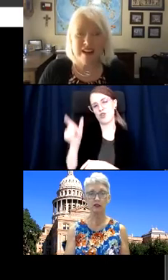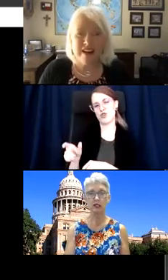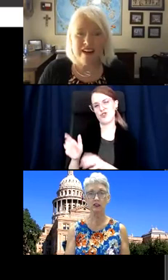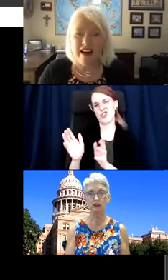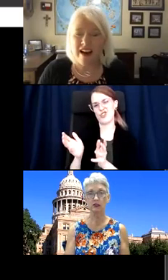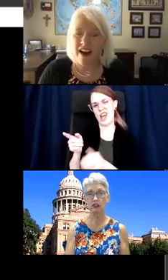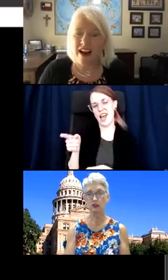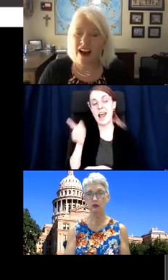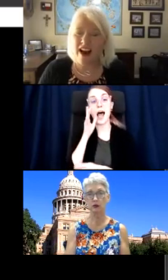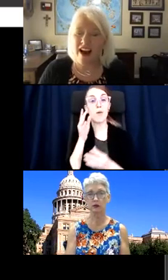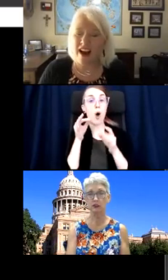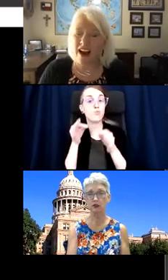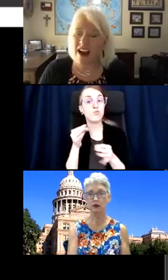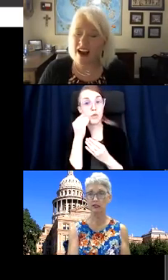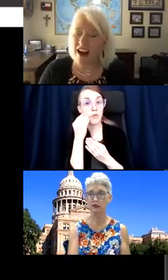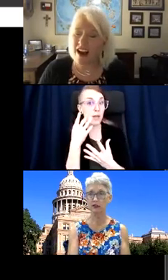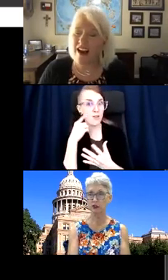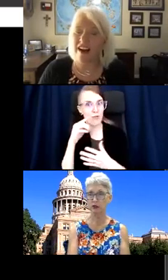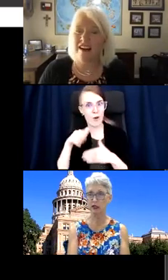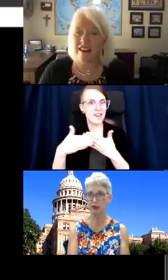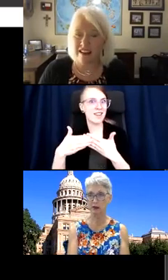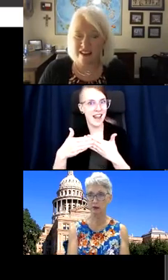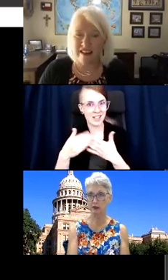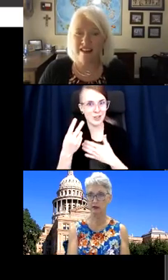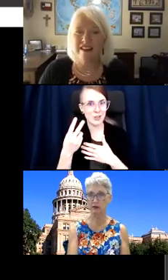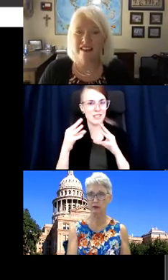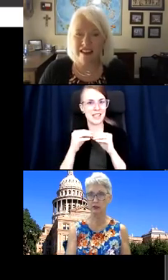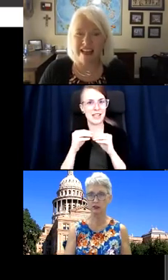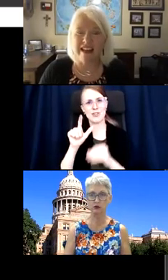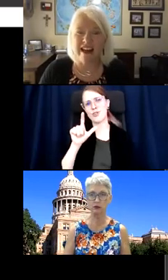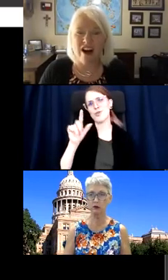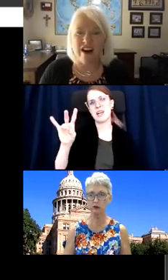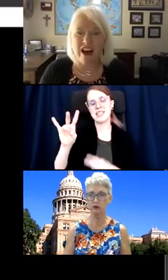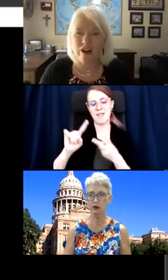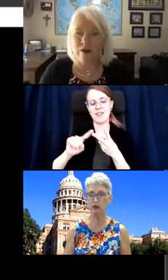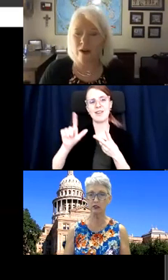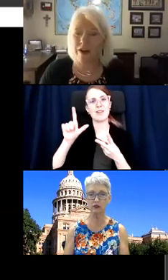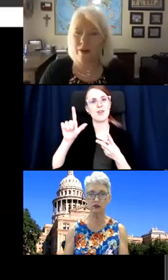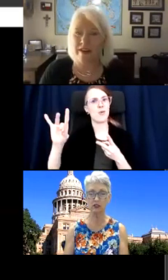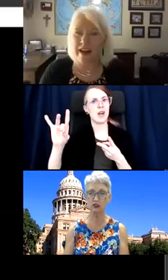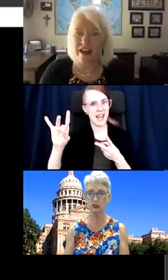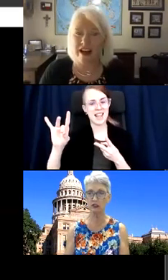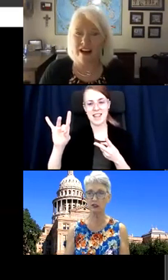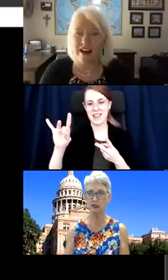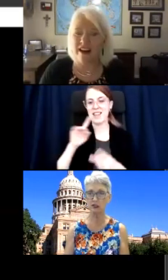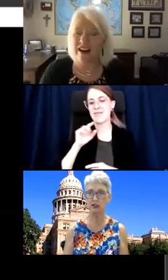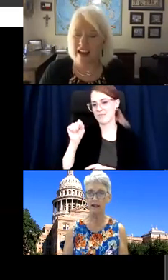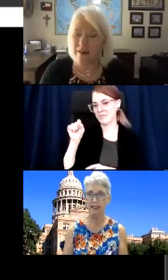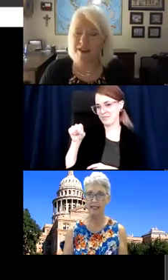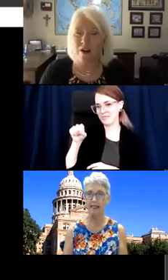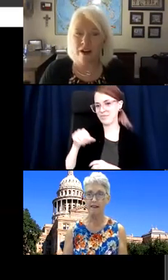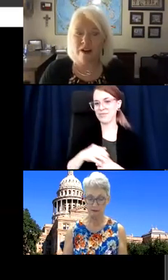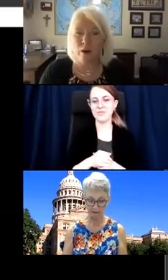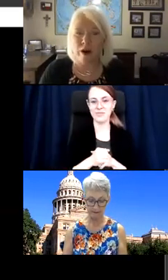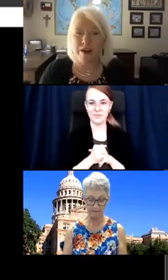information for the next 2 sessions, which will be the 27th and 28th, I believe. Melinda, Yes, they are, and I'll go over it when you put that.